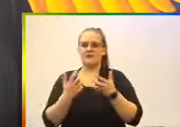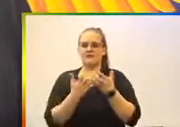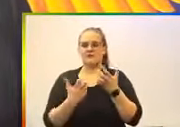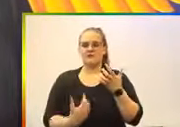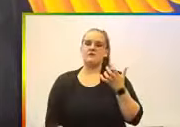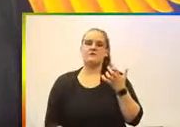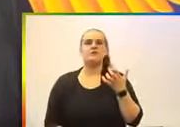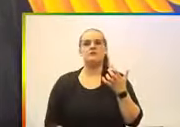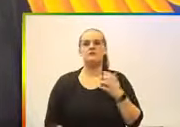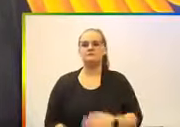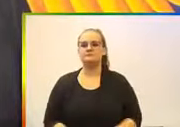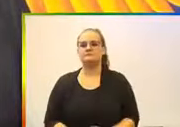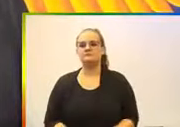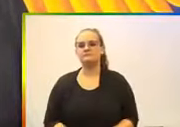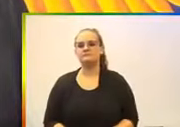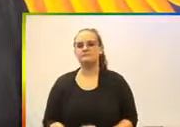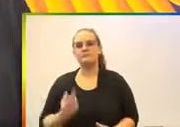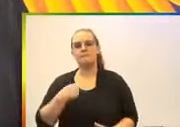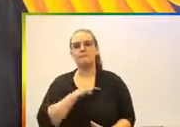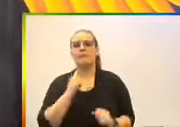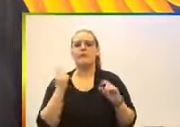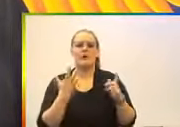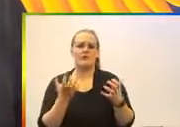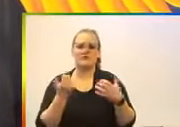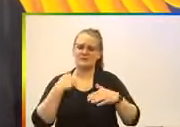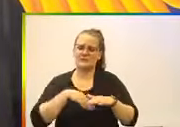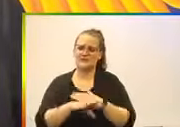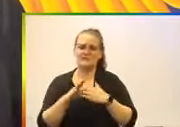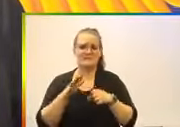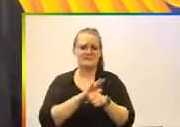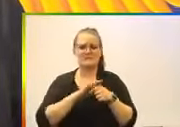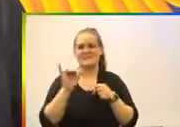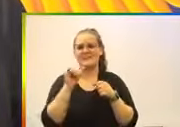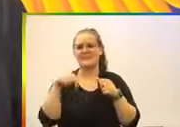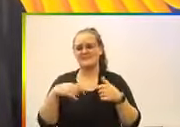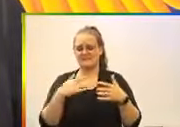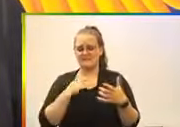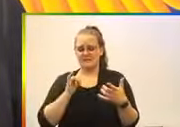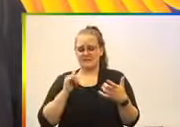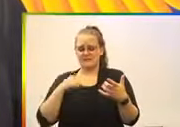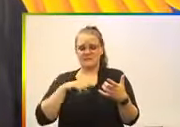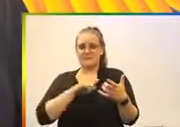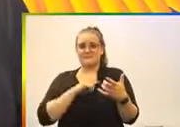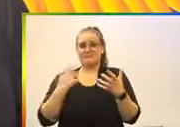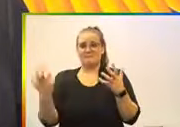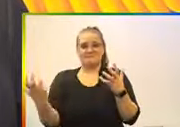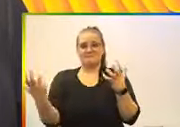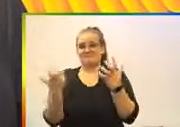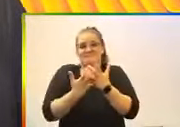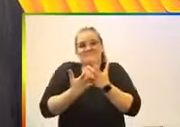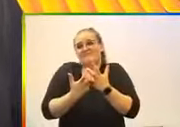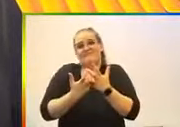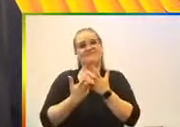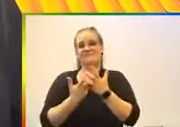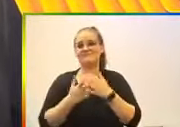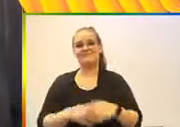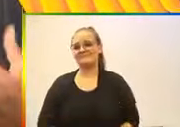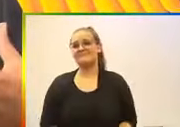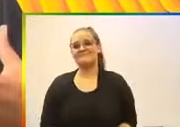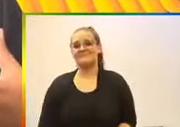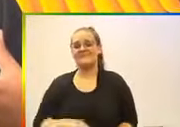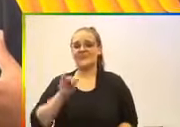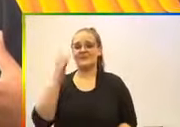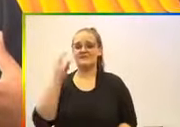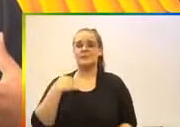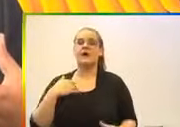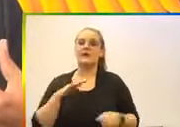want to walk into a space like this and feel like we belong. And that's why spaces like Inside Out are so